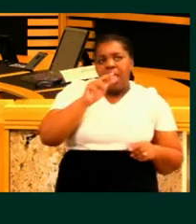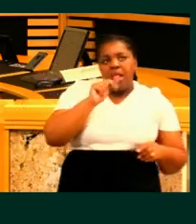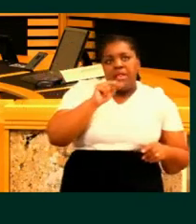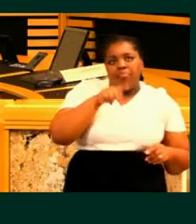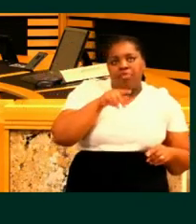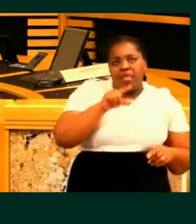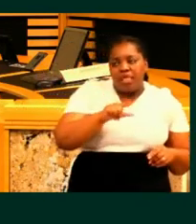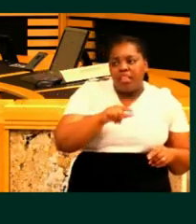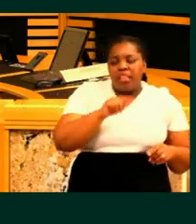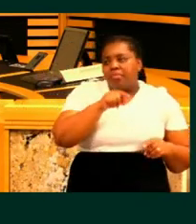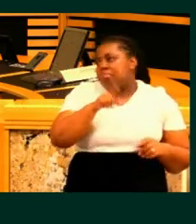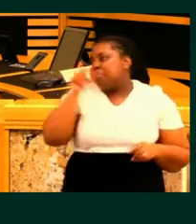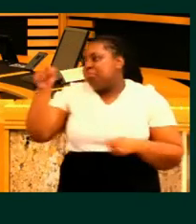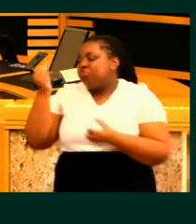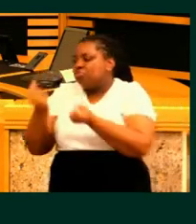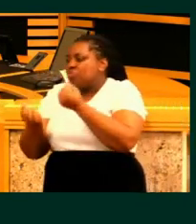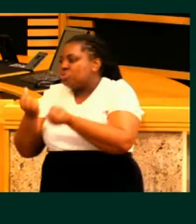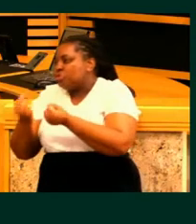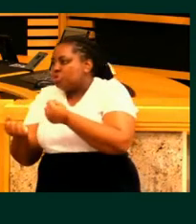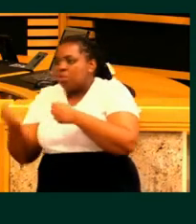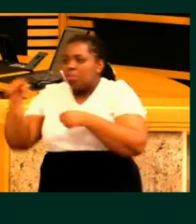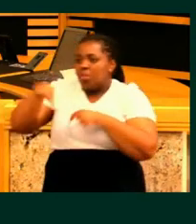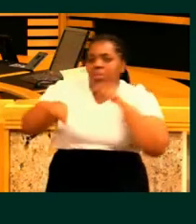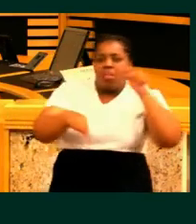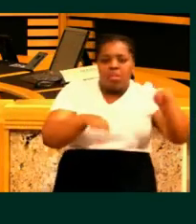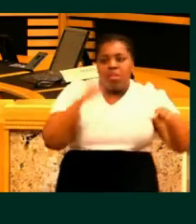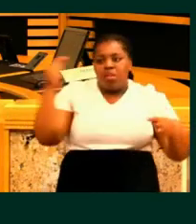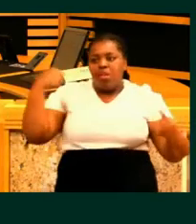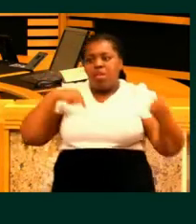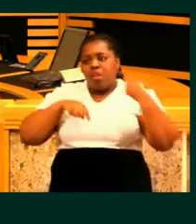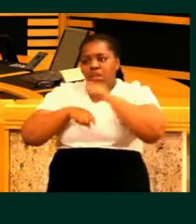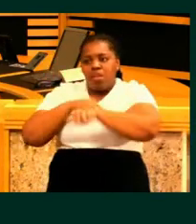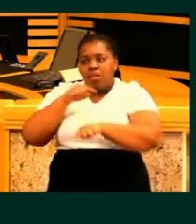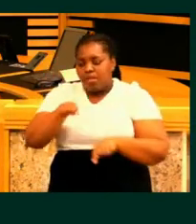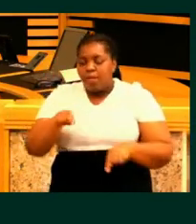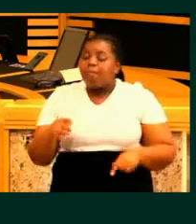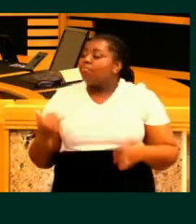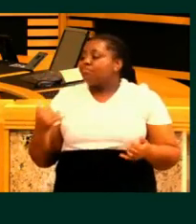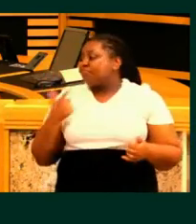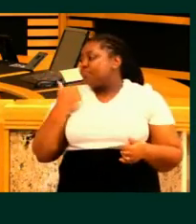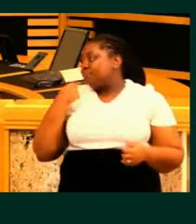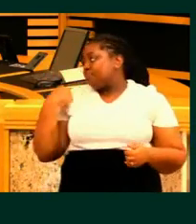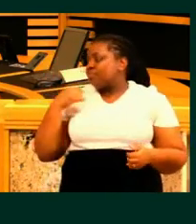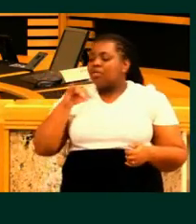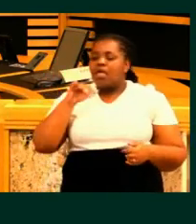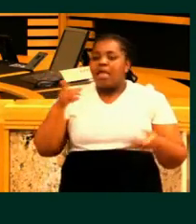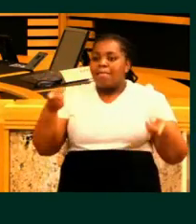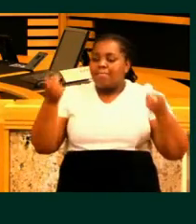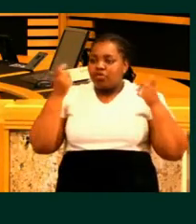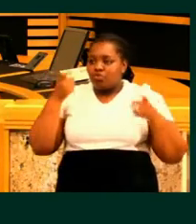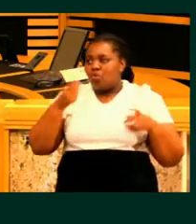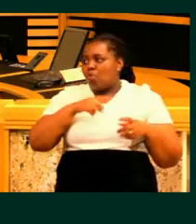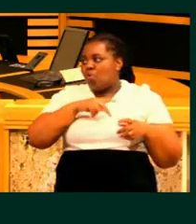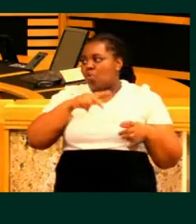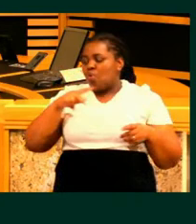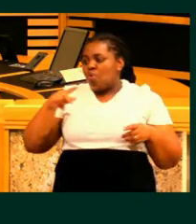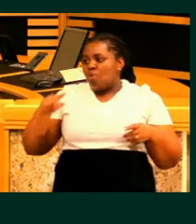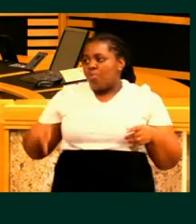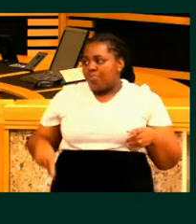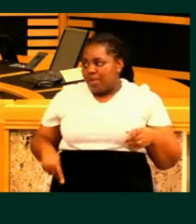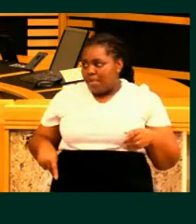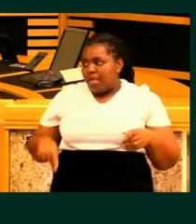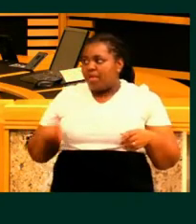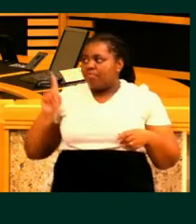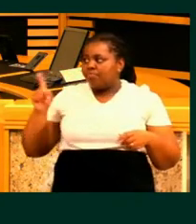blaming the Depart of Justice it goes on and on and on in the recent inviso called by the premier in M